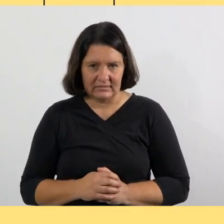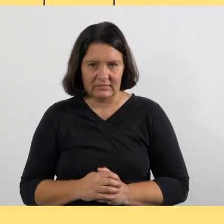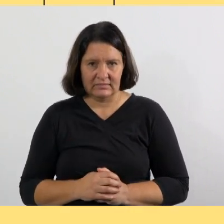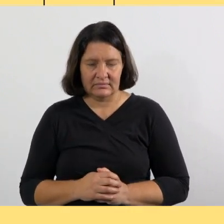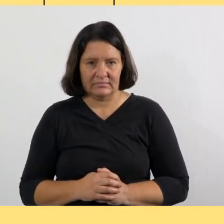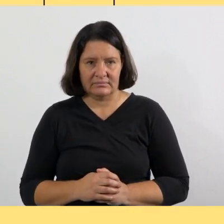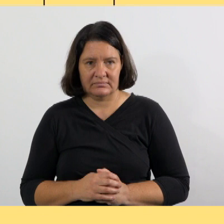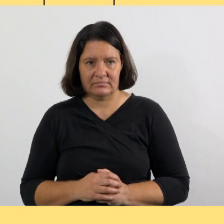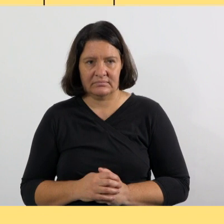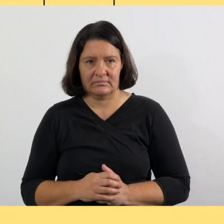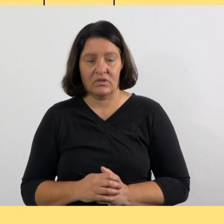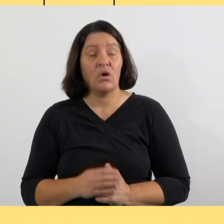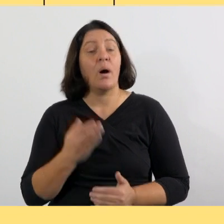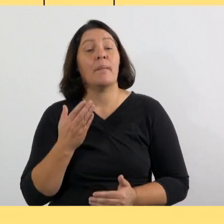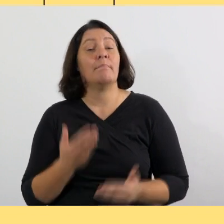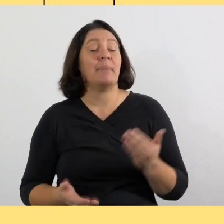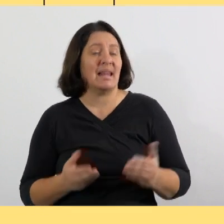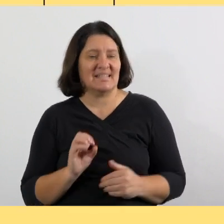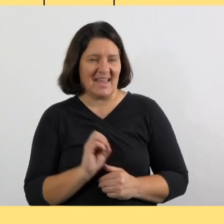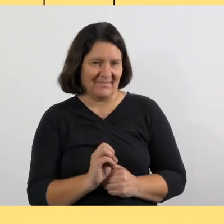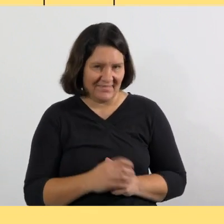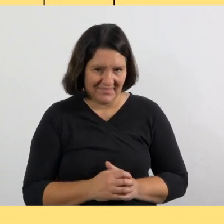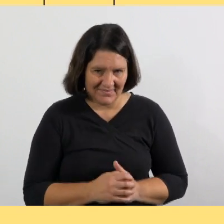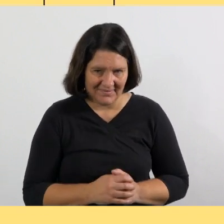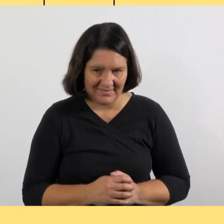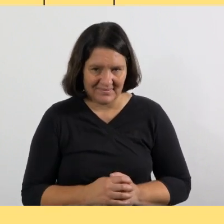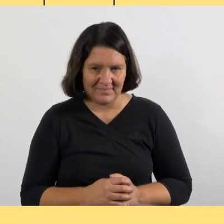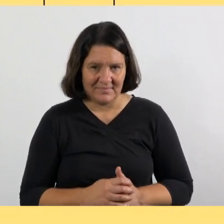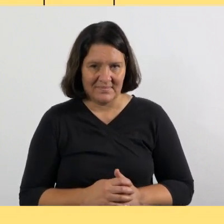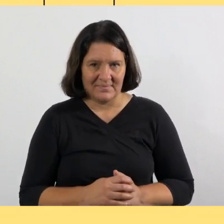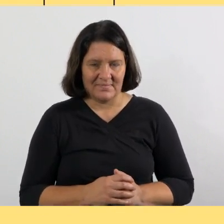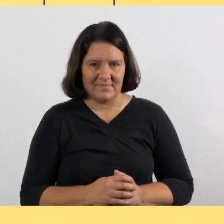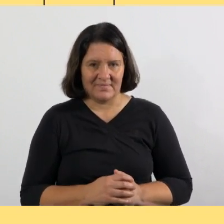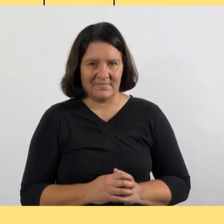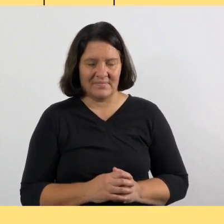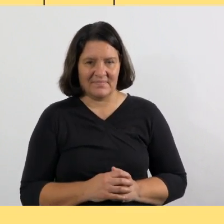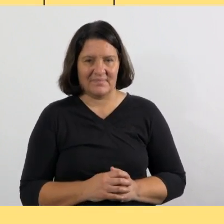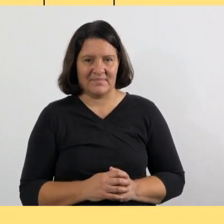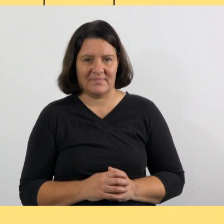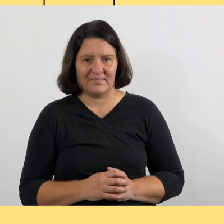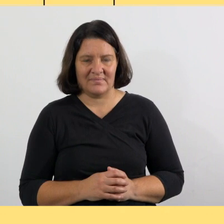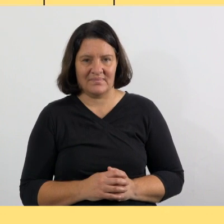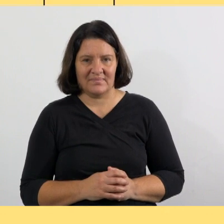31,780. And then eventually, you have a balance brought down,